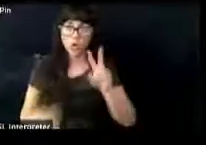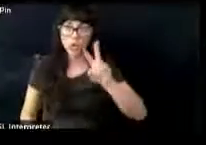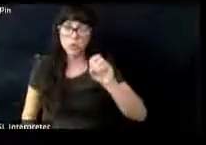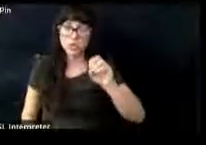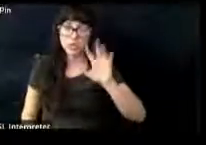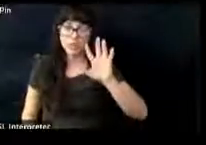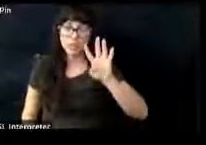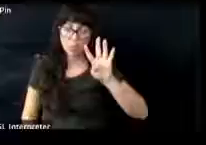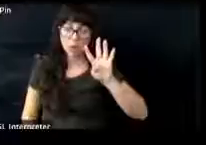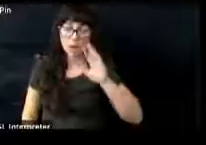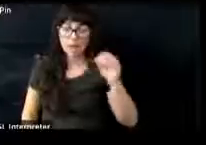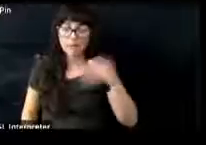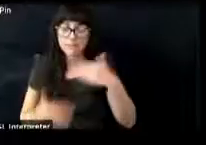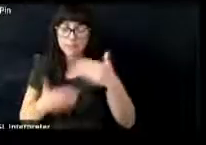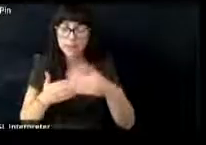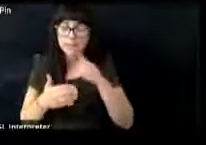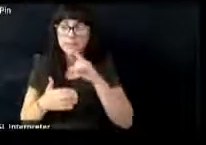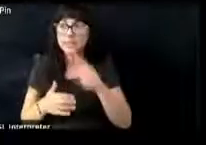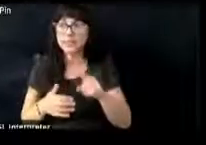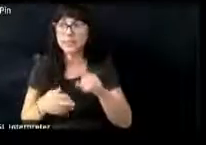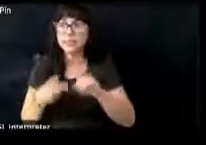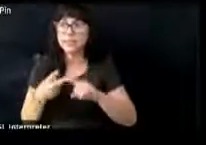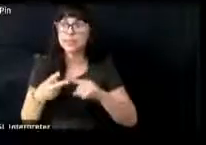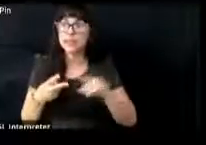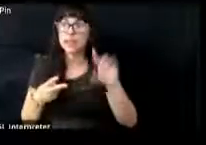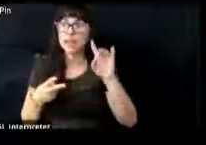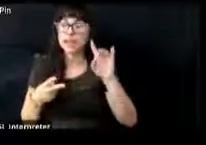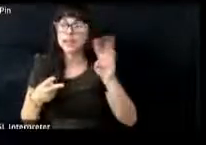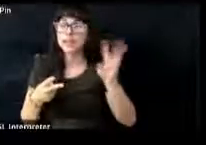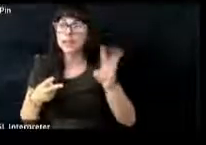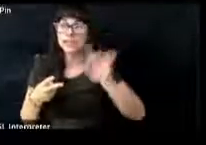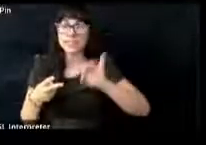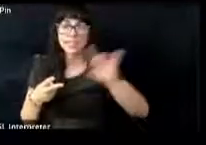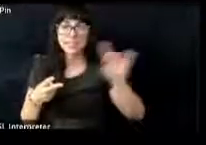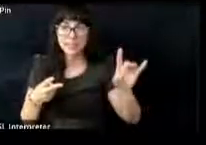2054, and then up next we will have caller 8688.